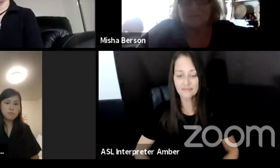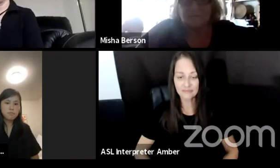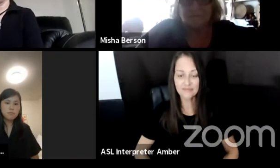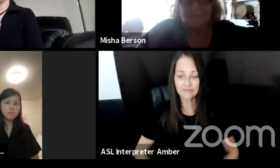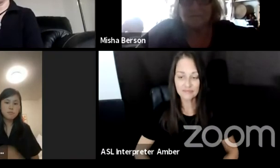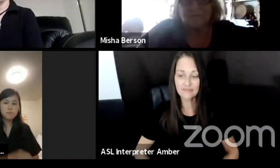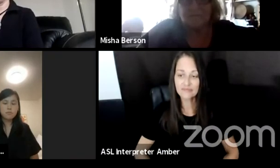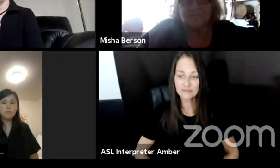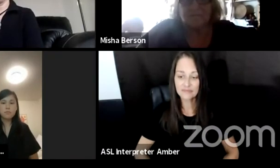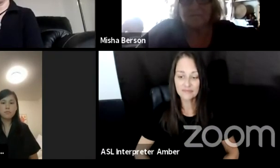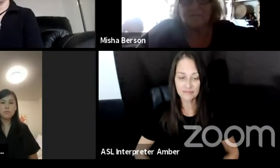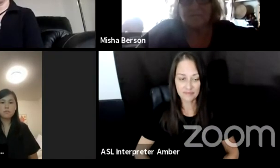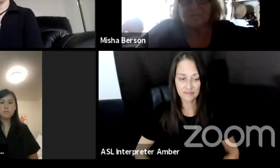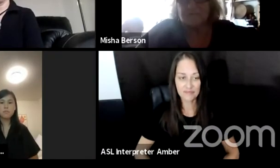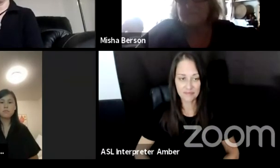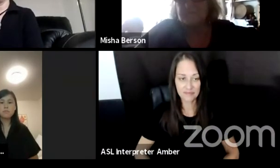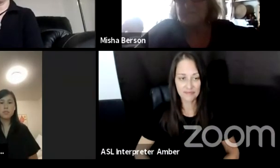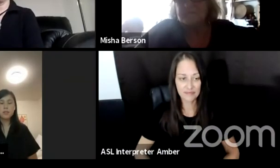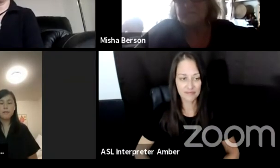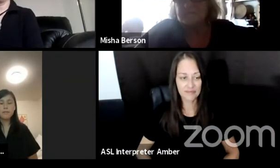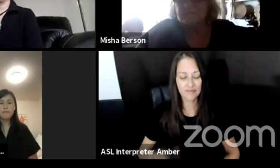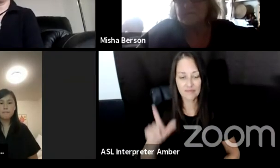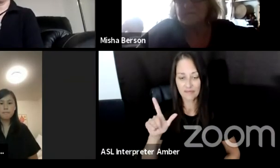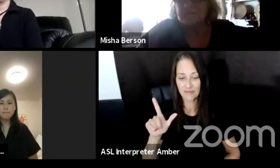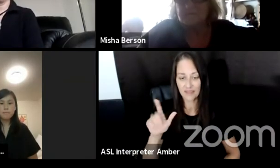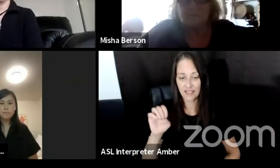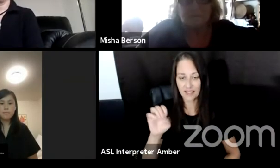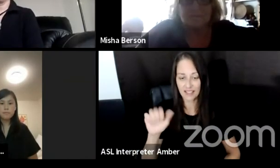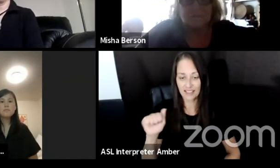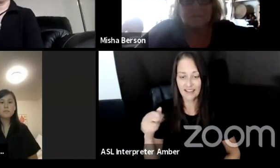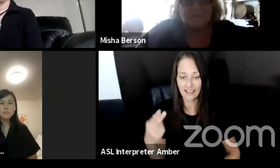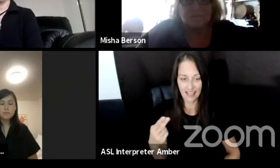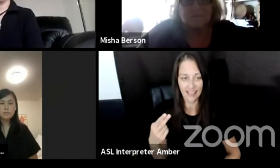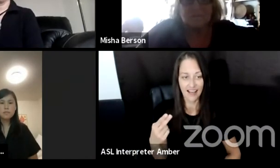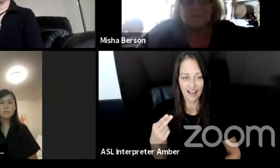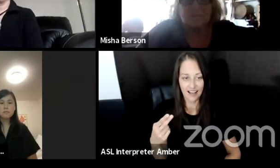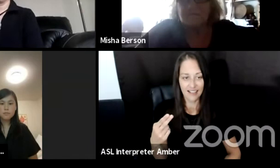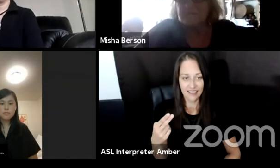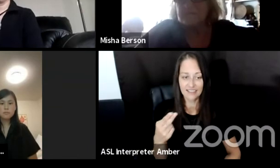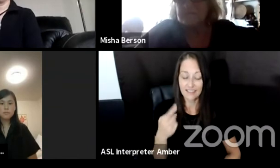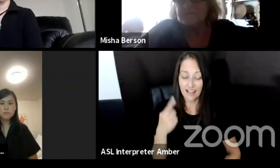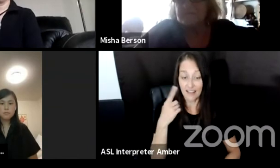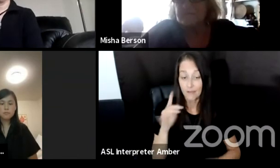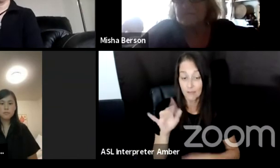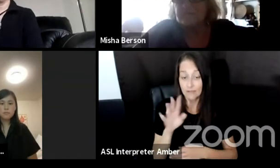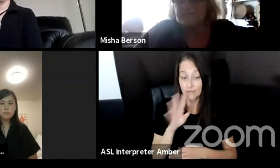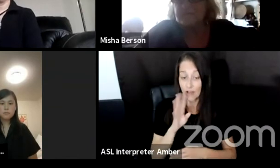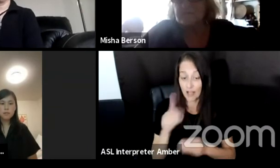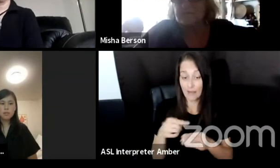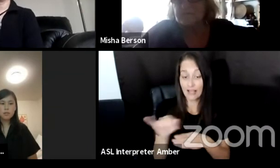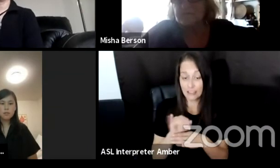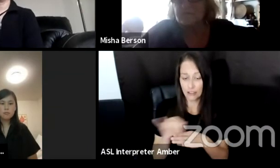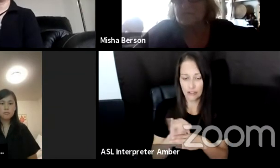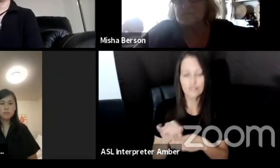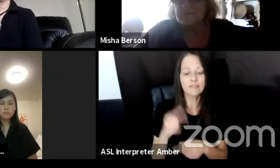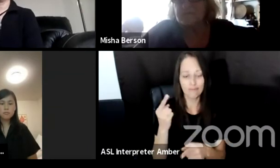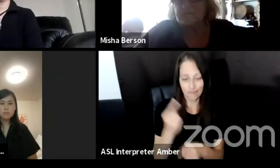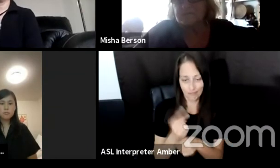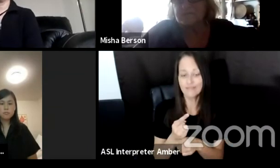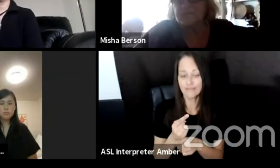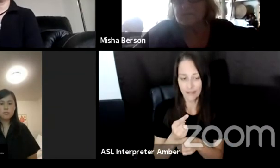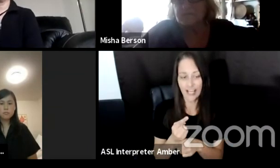Something that you just said in there, Grace, kind of before the internship tip, which I think you're totally right. Thinking about